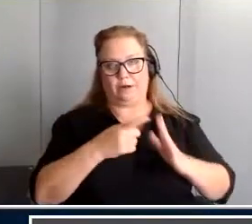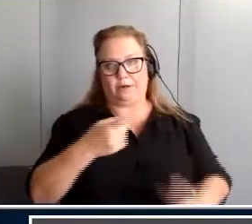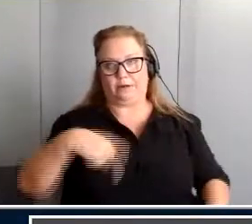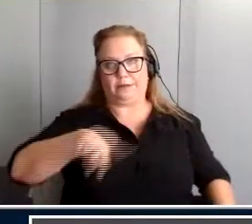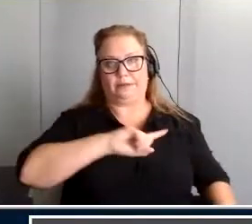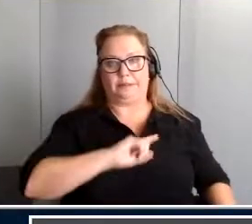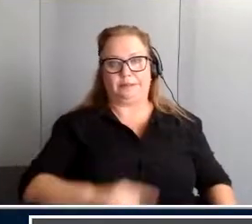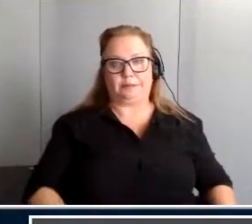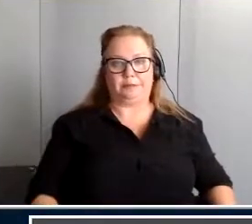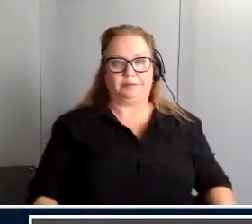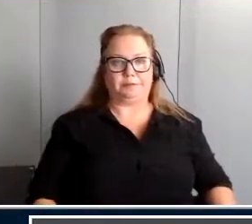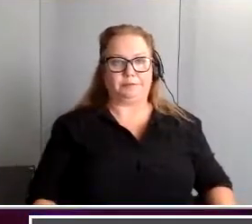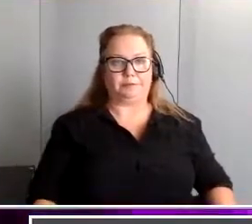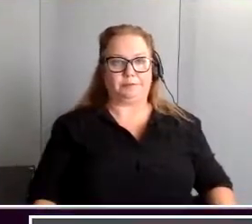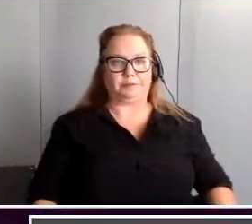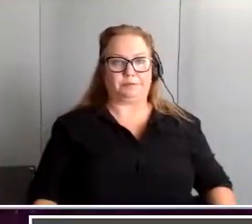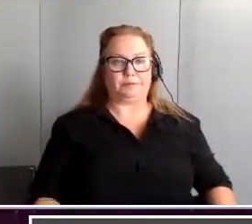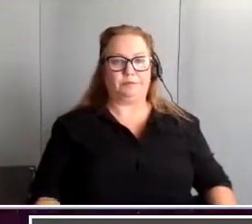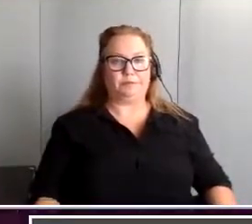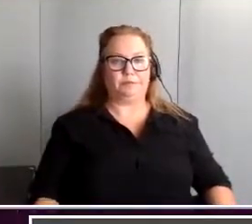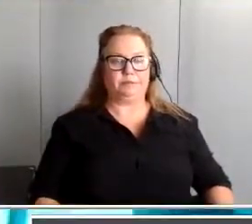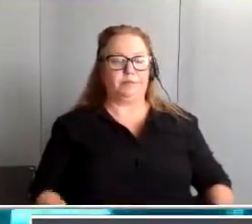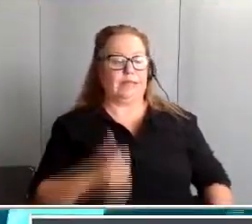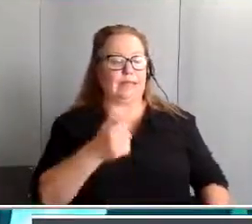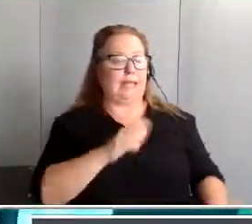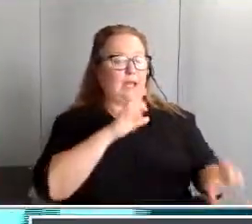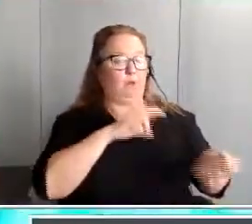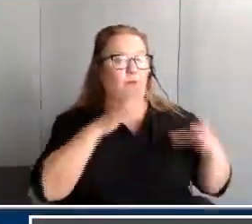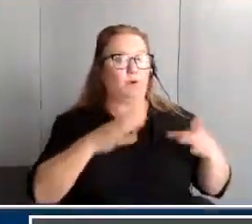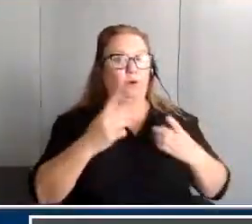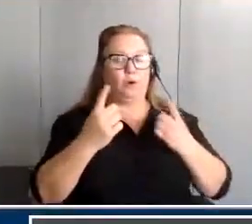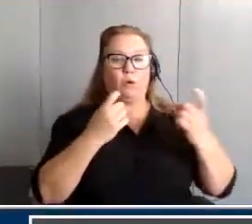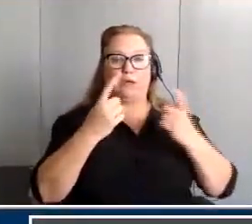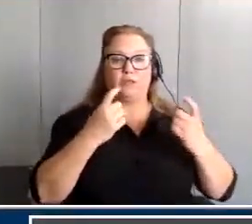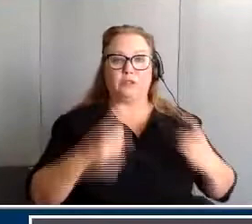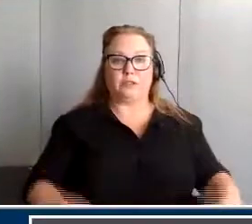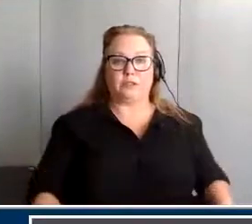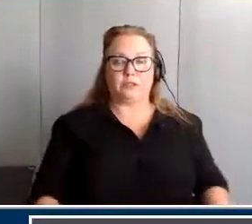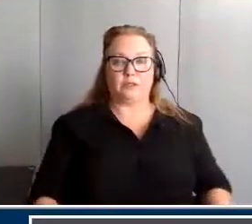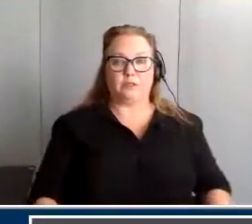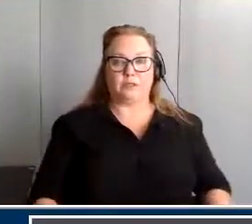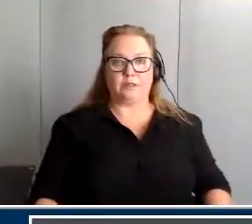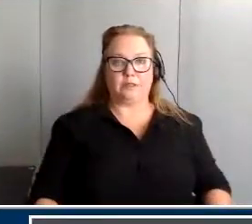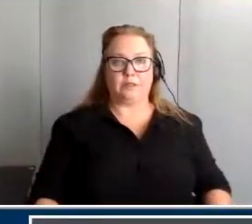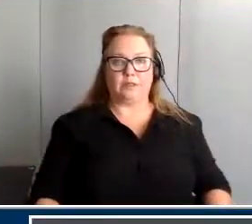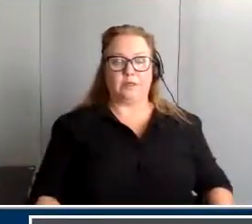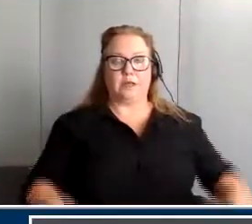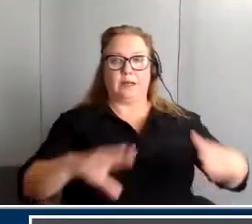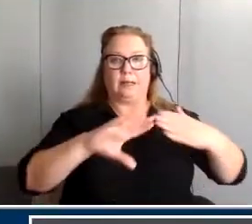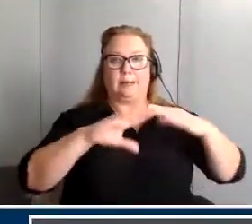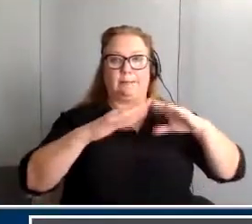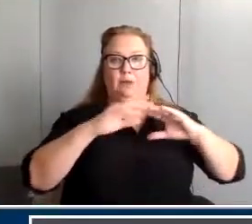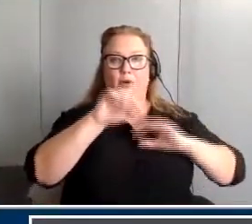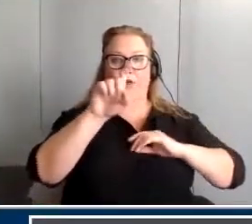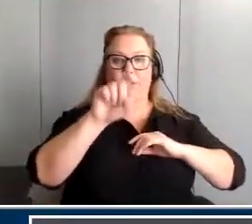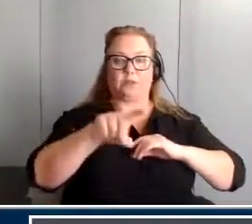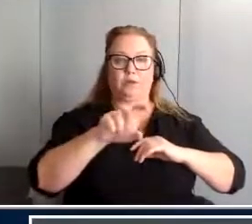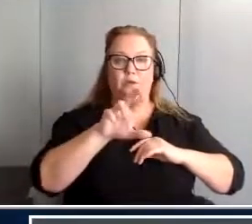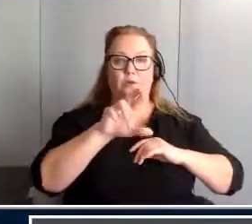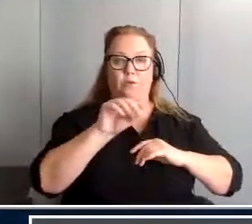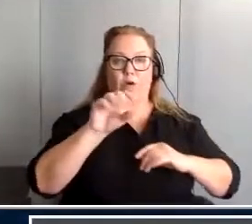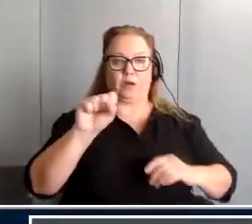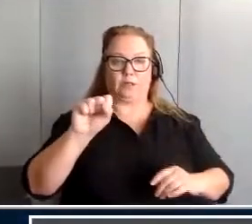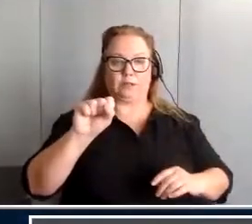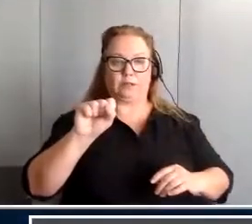let's get to some reporter questions today. Any on the line? Well, then we're going straight to the community. Ross, I want to bring you back in